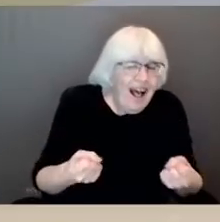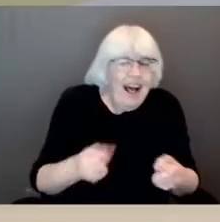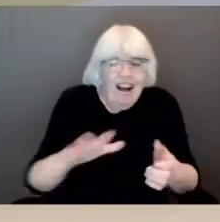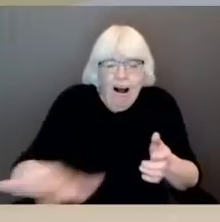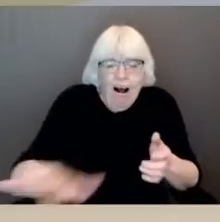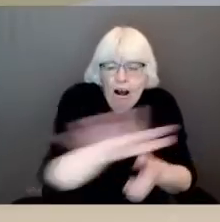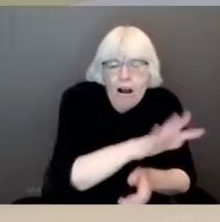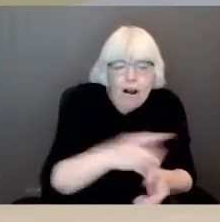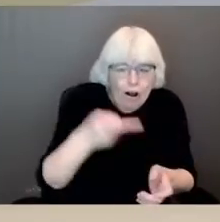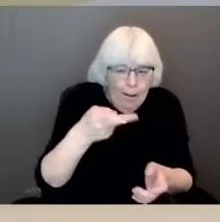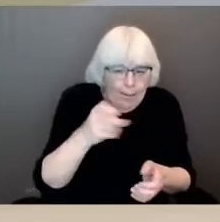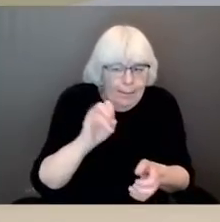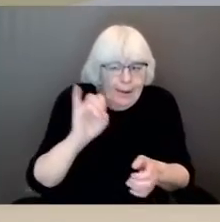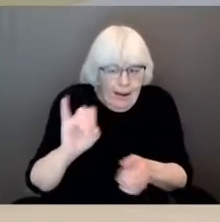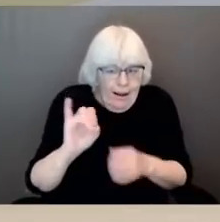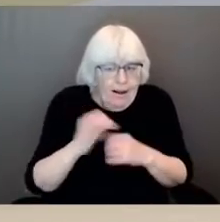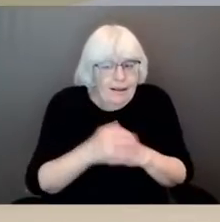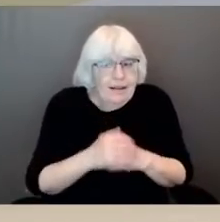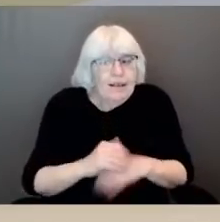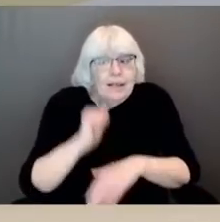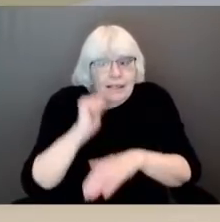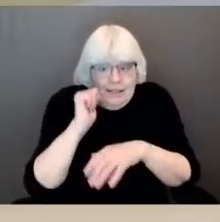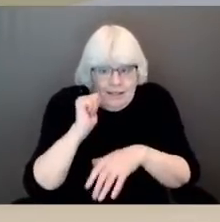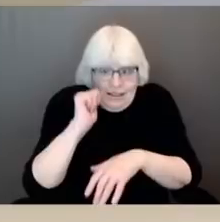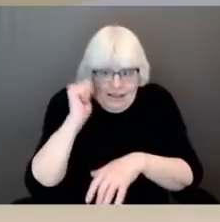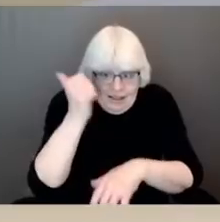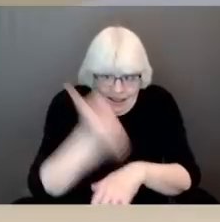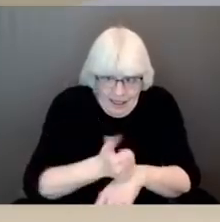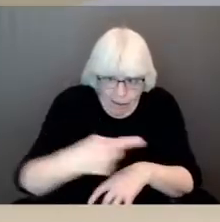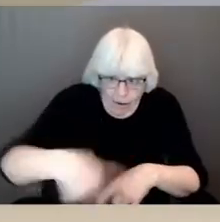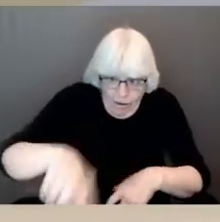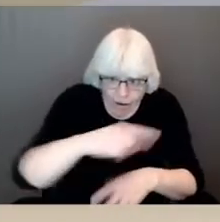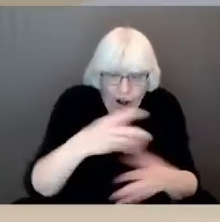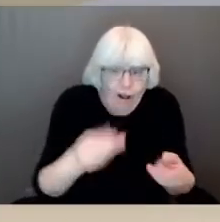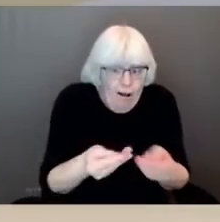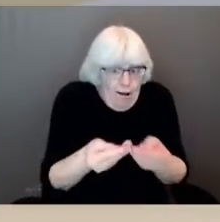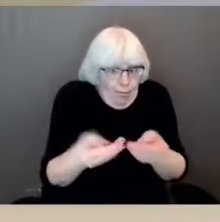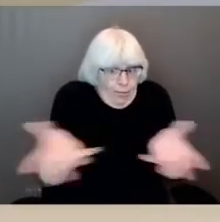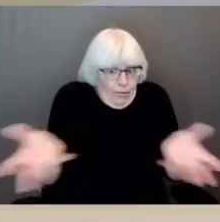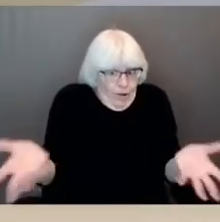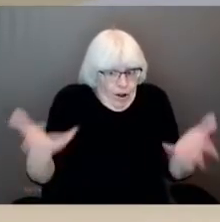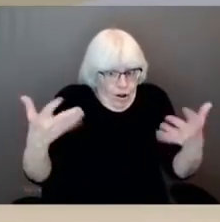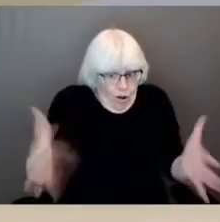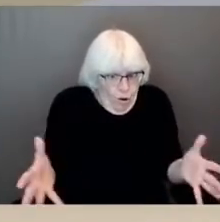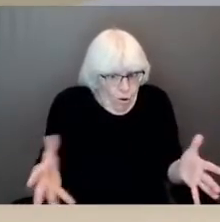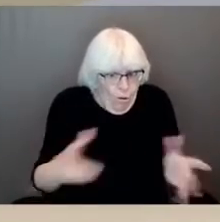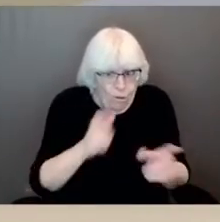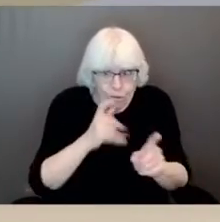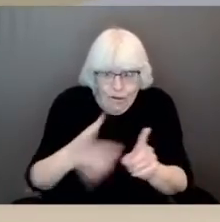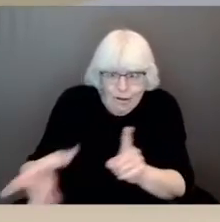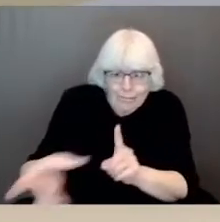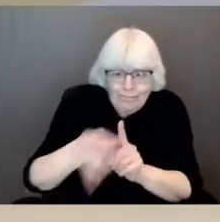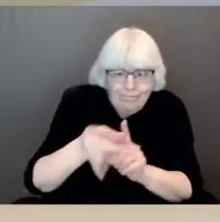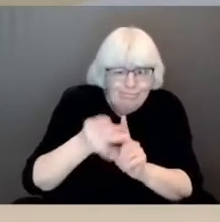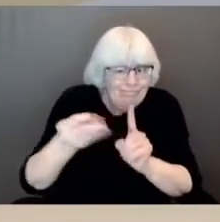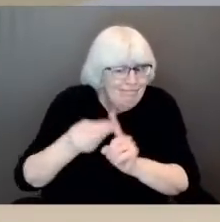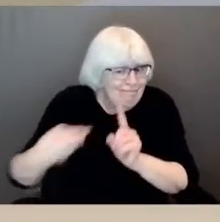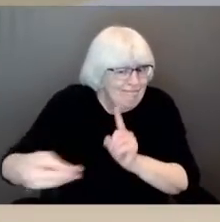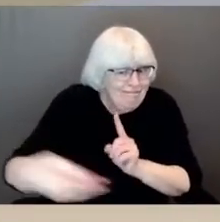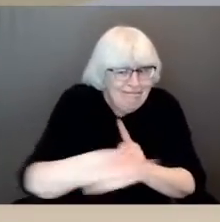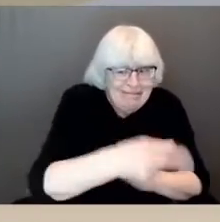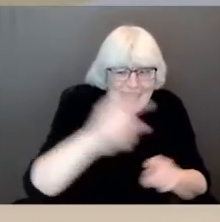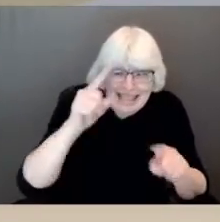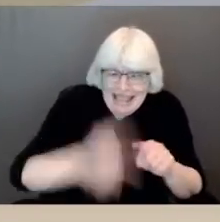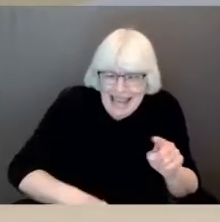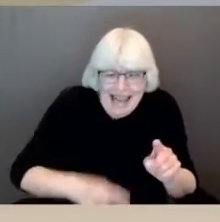it was implemented for these providers who have prolonged exposure with individuals who are unable to be vaccinated or who are at risk